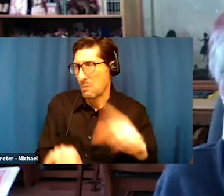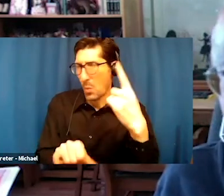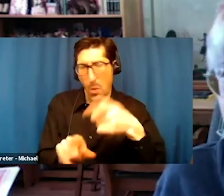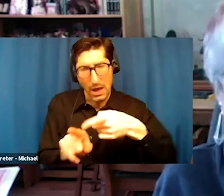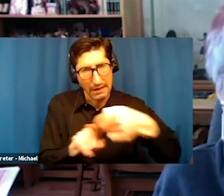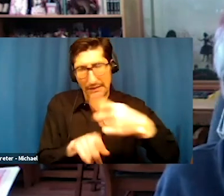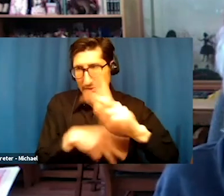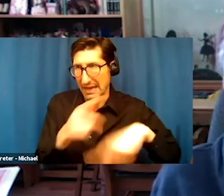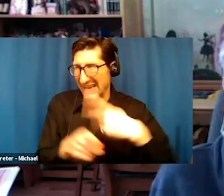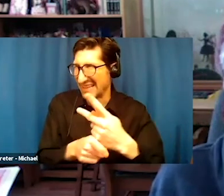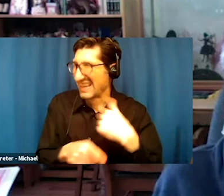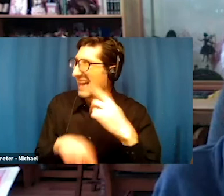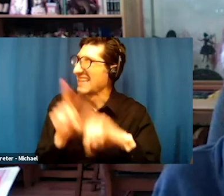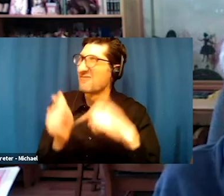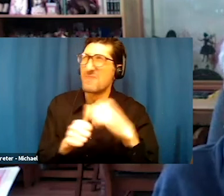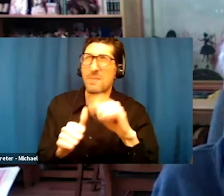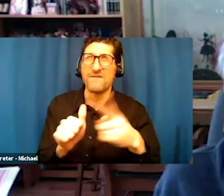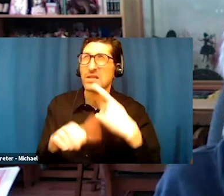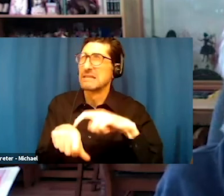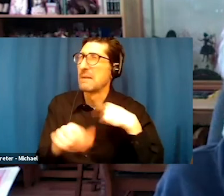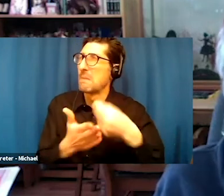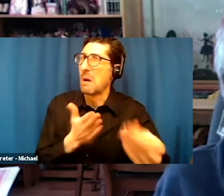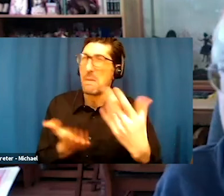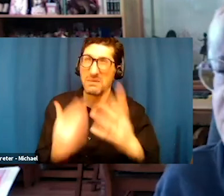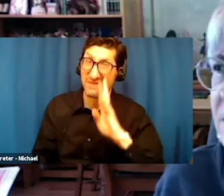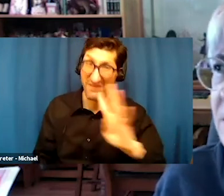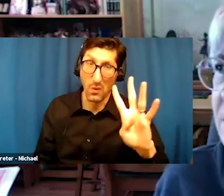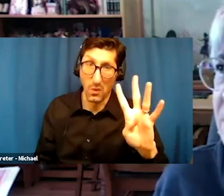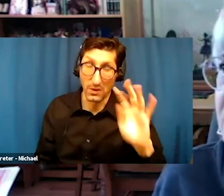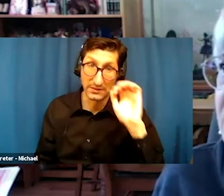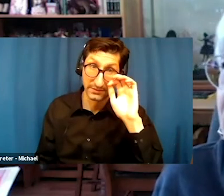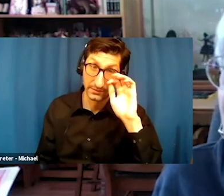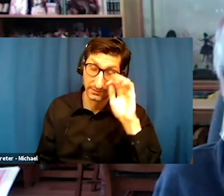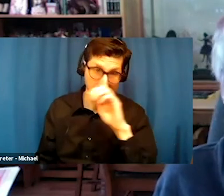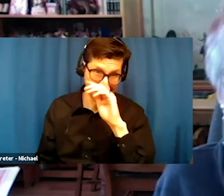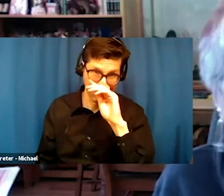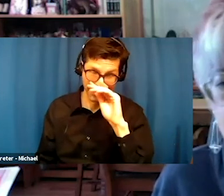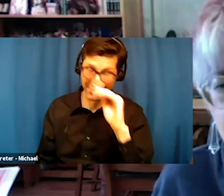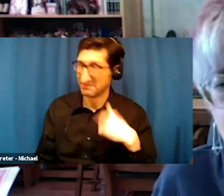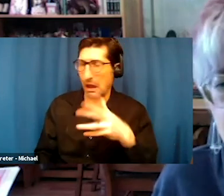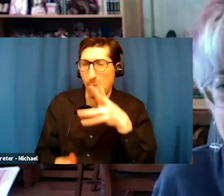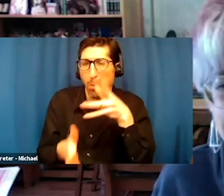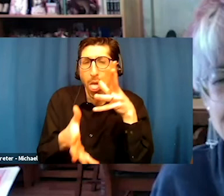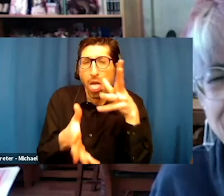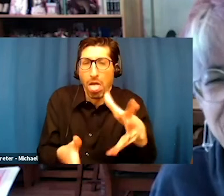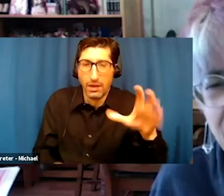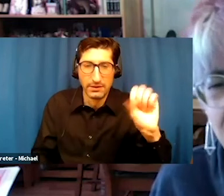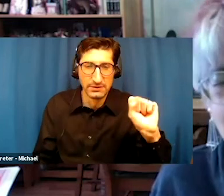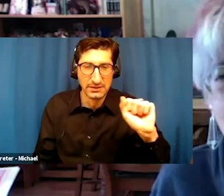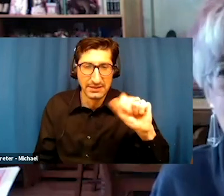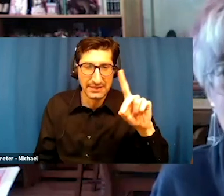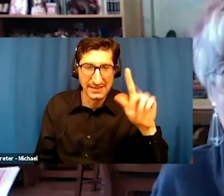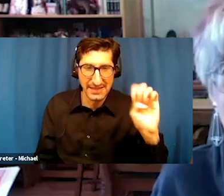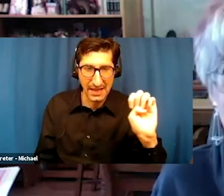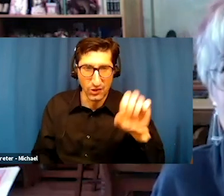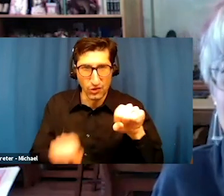I don't remember the first time I was probably four. Uh, I hated them with a passion. I